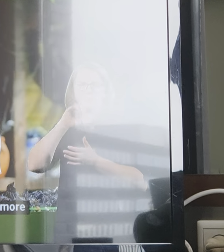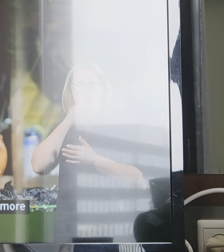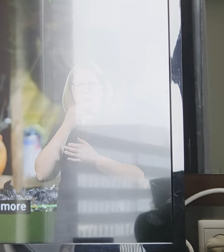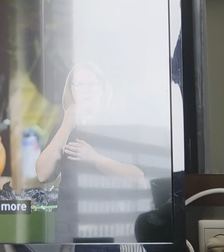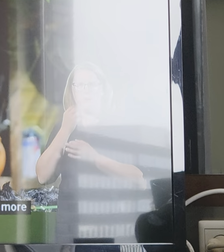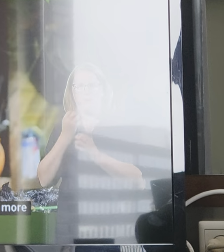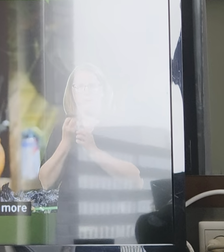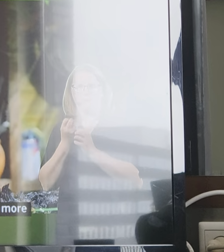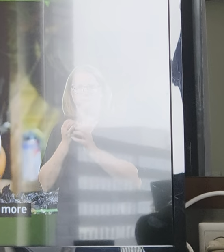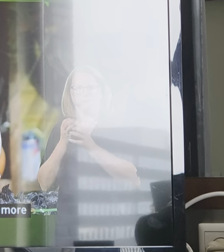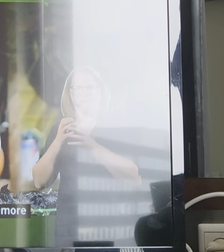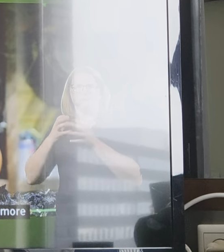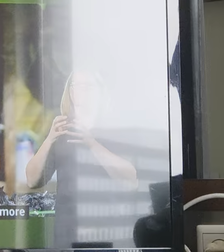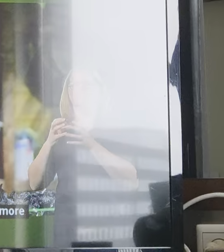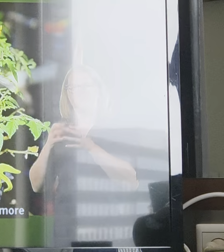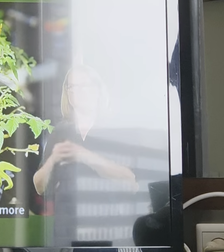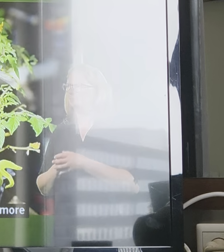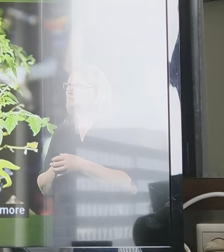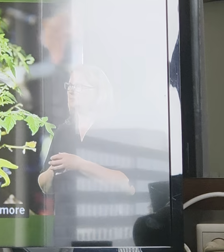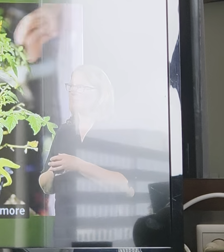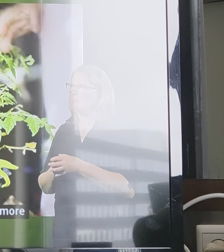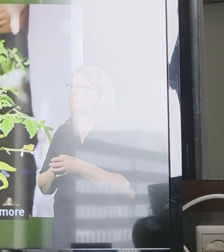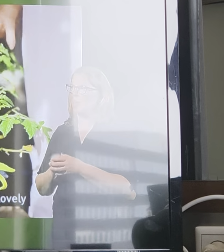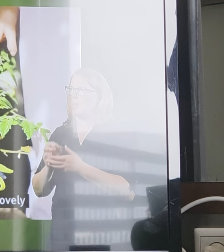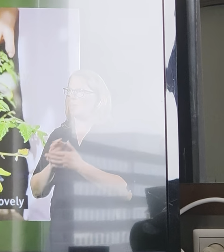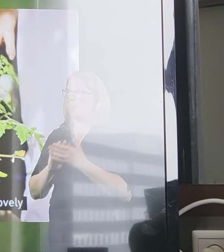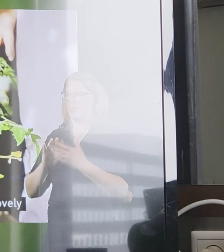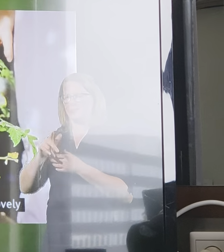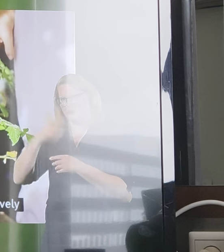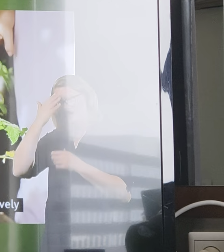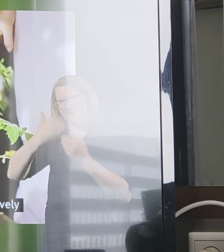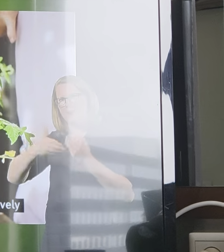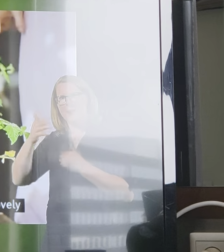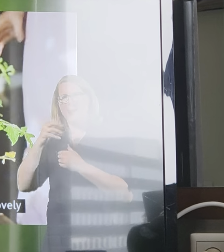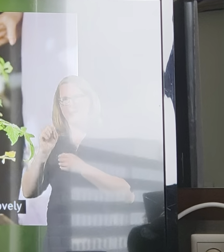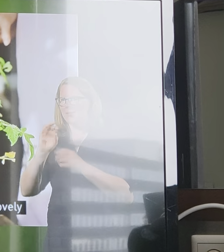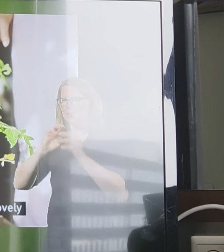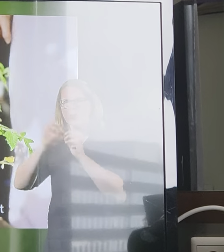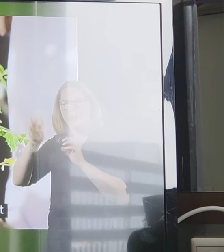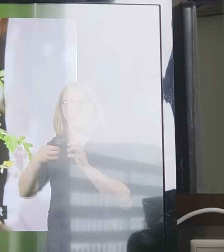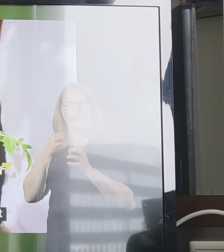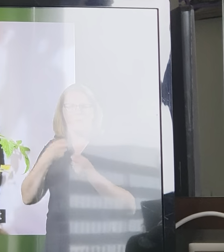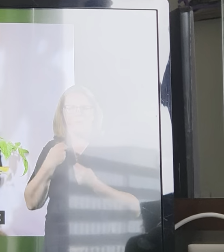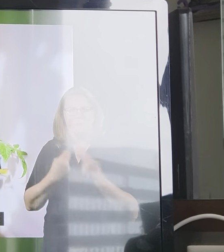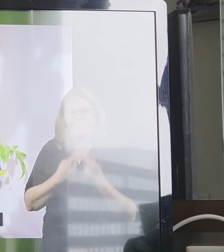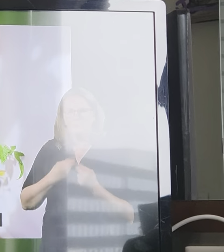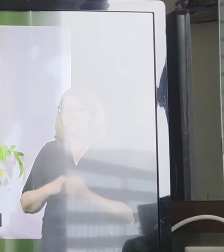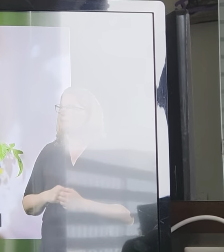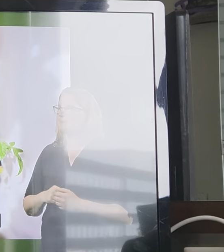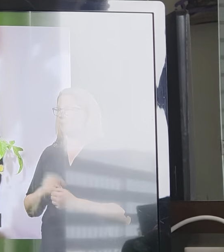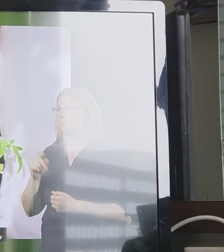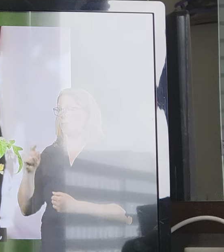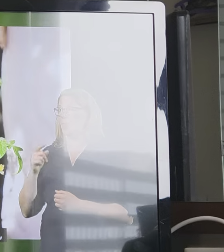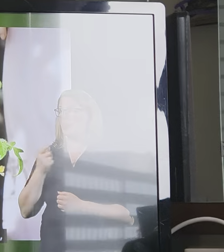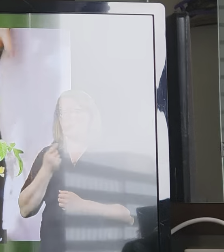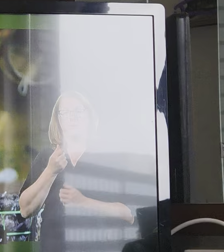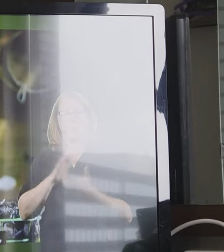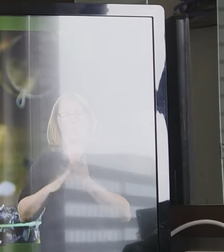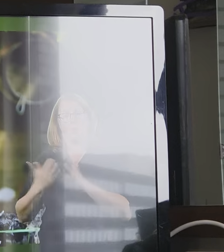rest of the summer. So a couple of months ago in April, I decided to sow some more because we've had such lovely autumns. I think I'm going to get a second